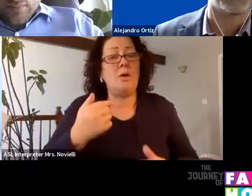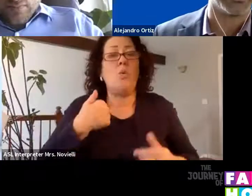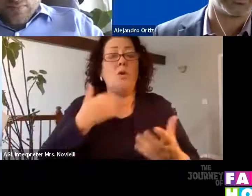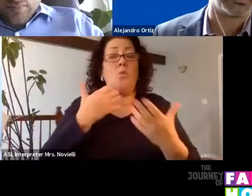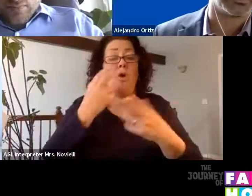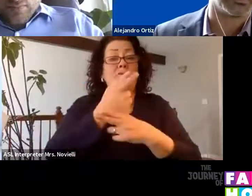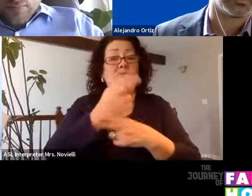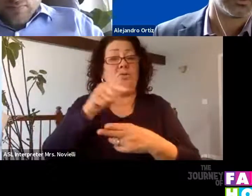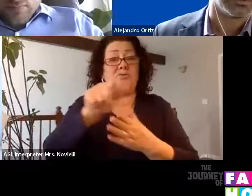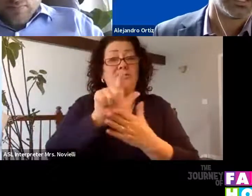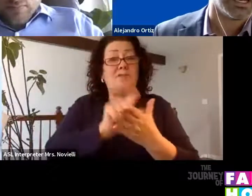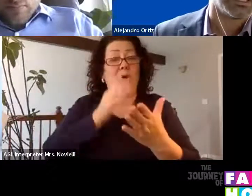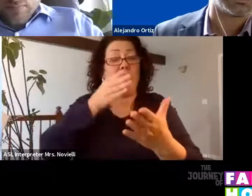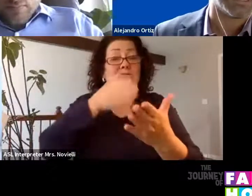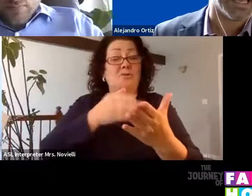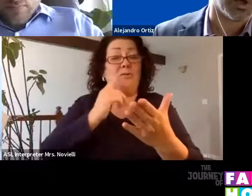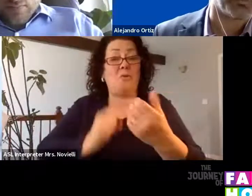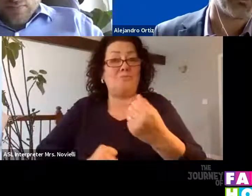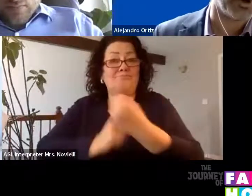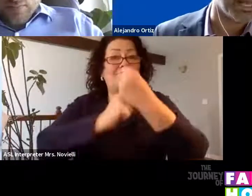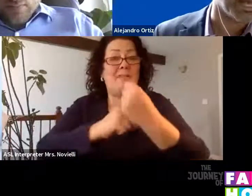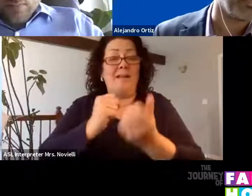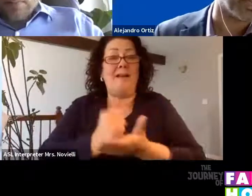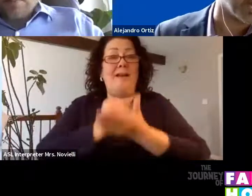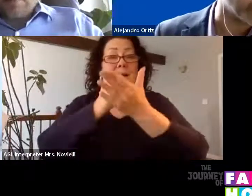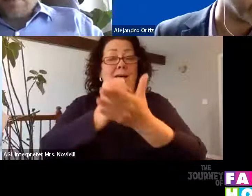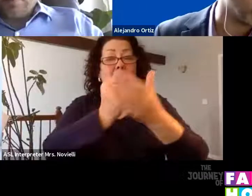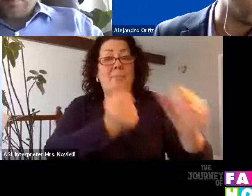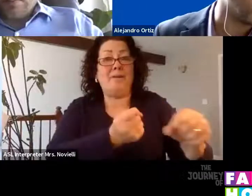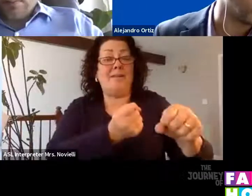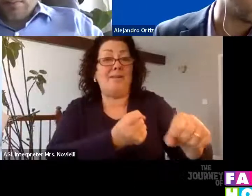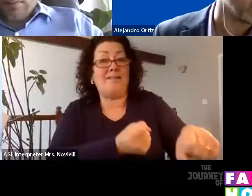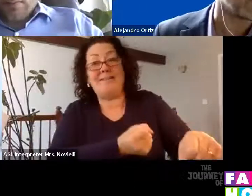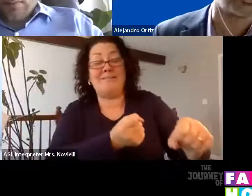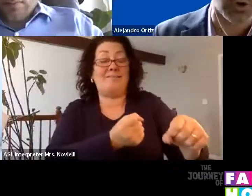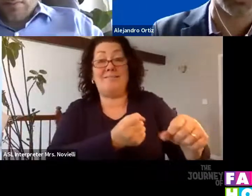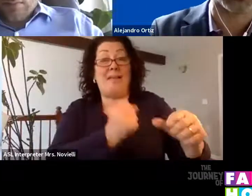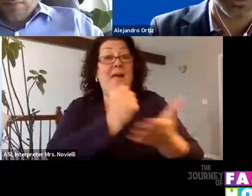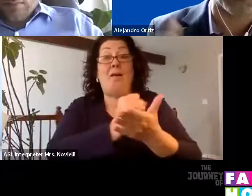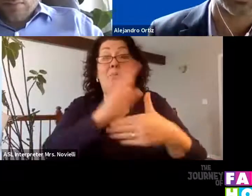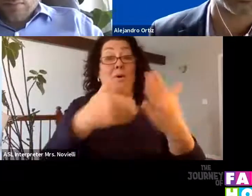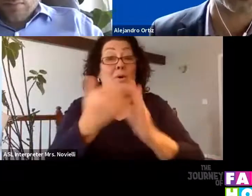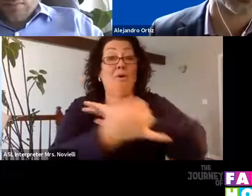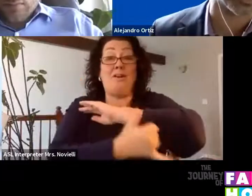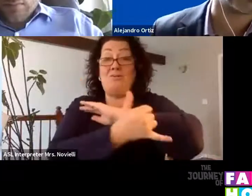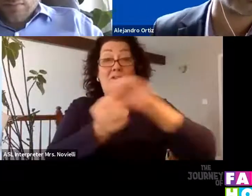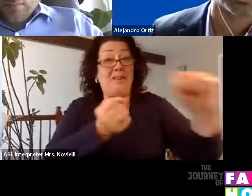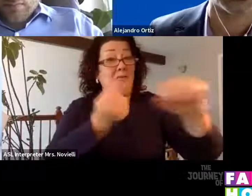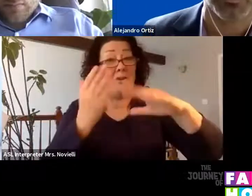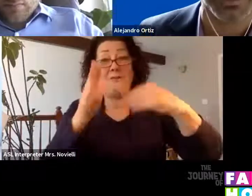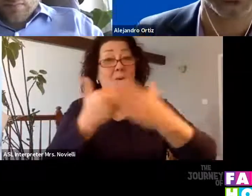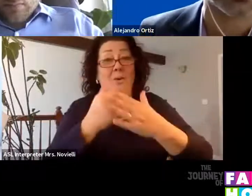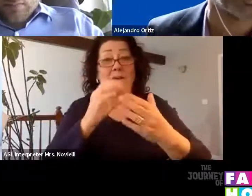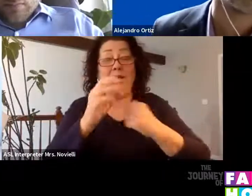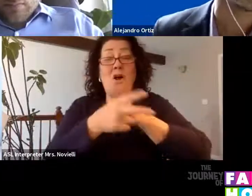as leverage to help rid the country of these so-called crime-free housing programs. Getting back